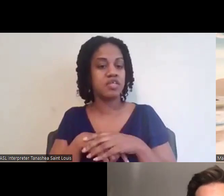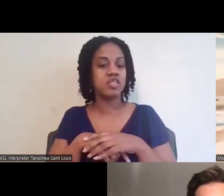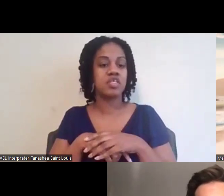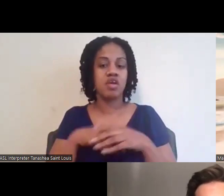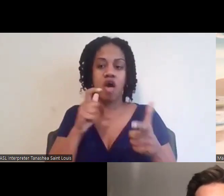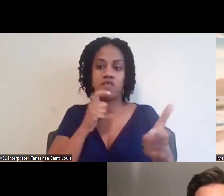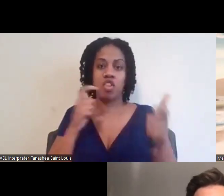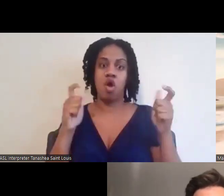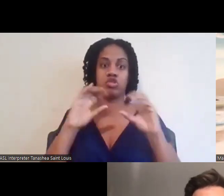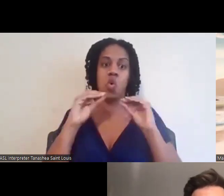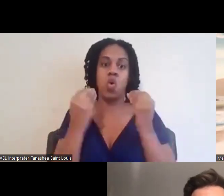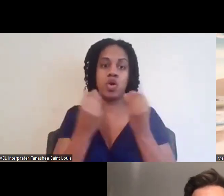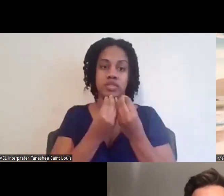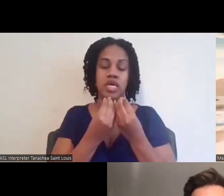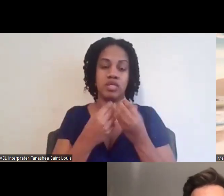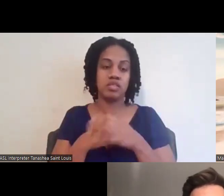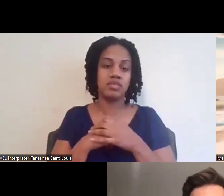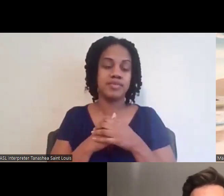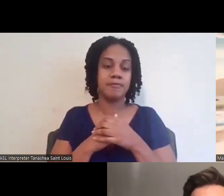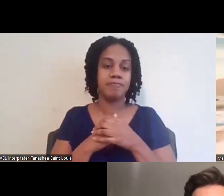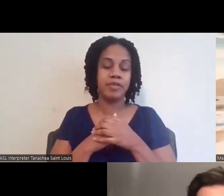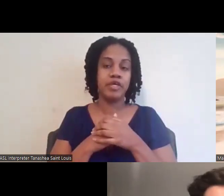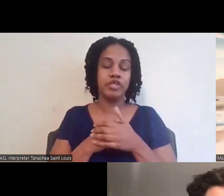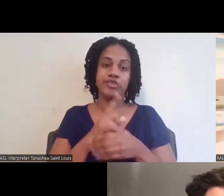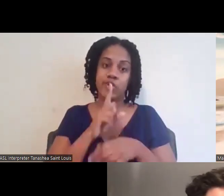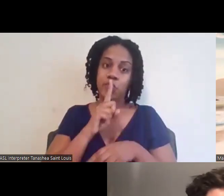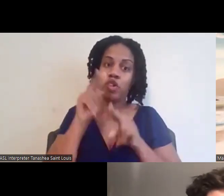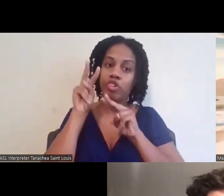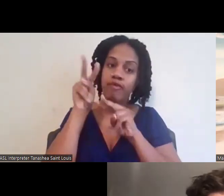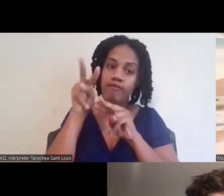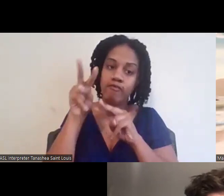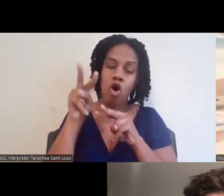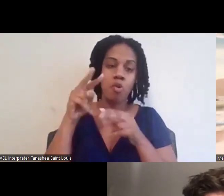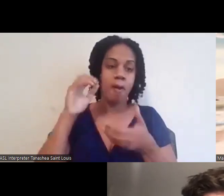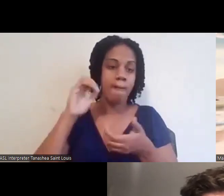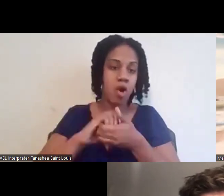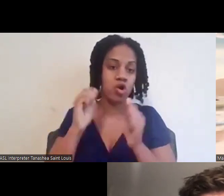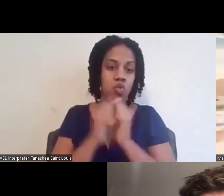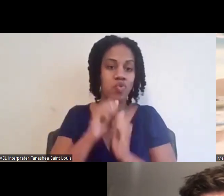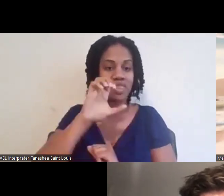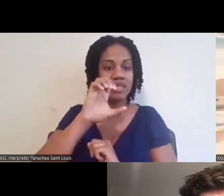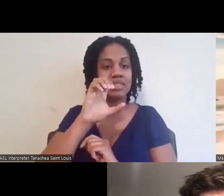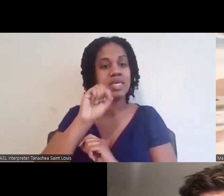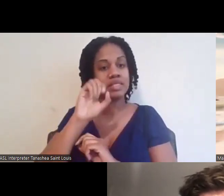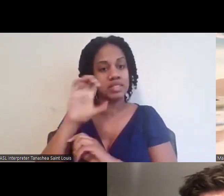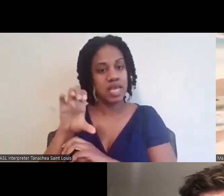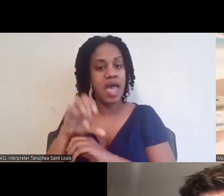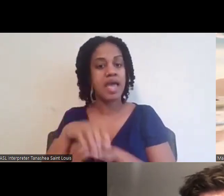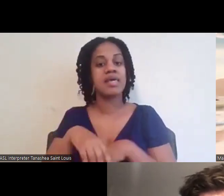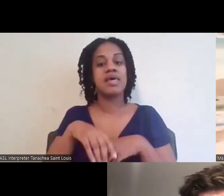larger organizations. So we're really looking forward to partnering with CSAC and the County Welfare